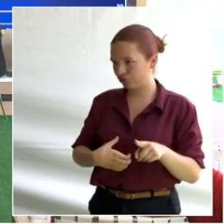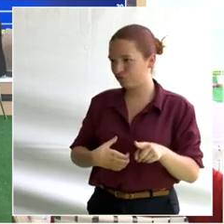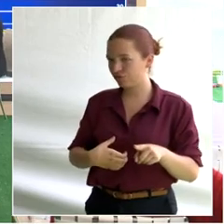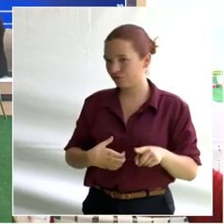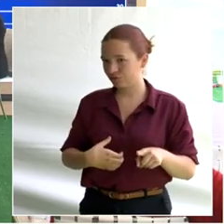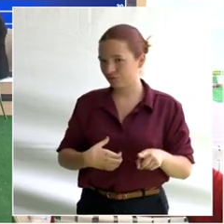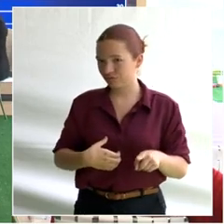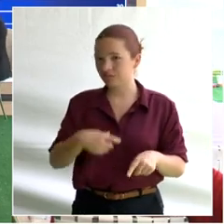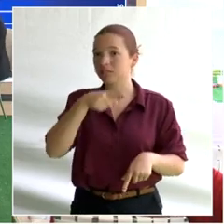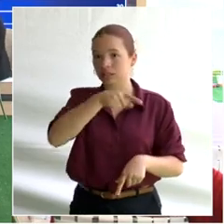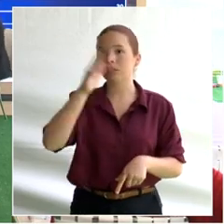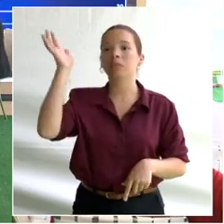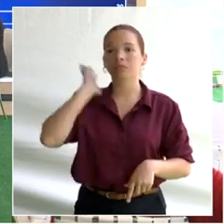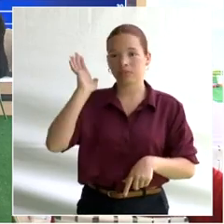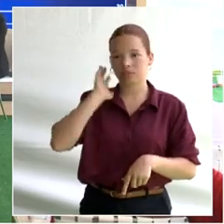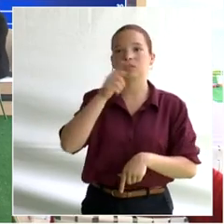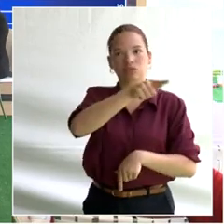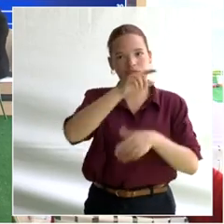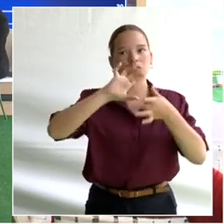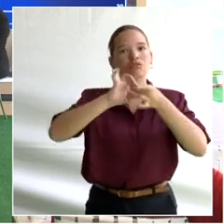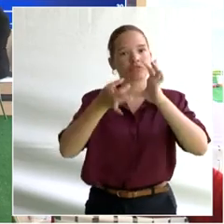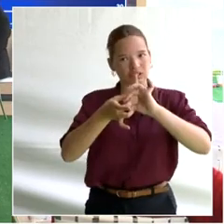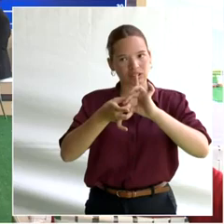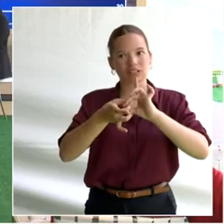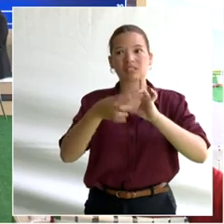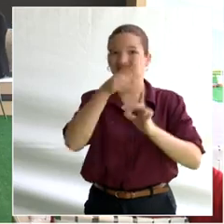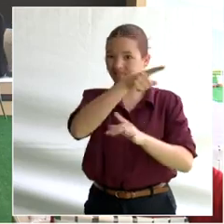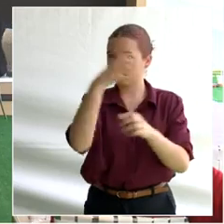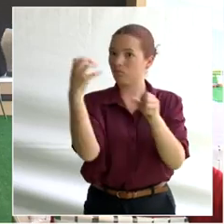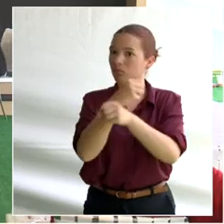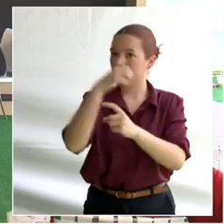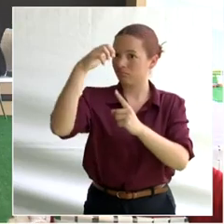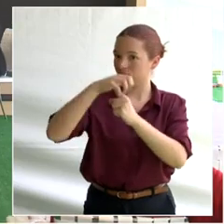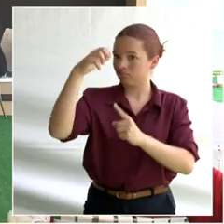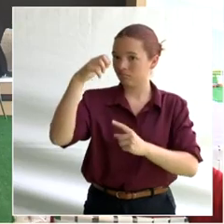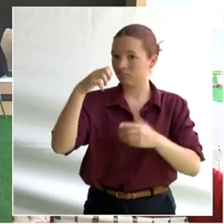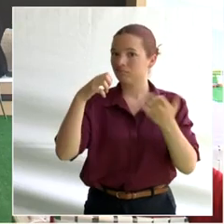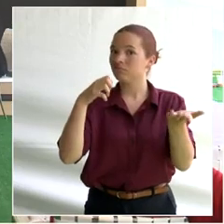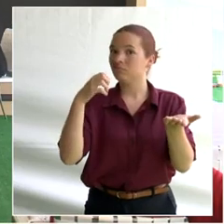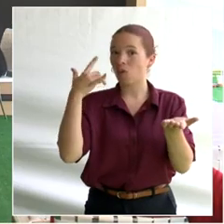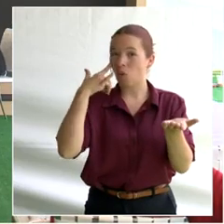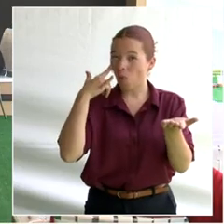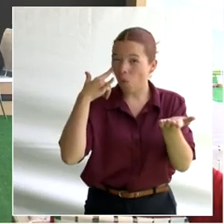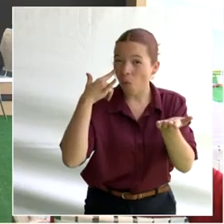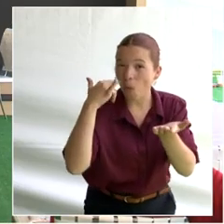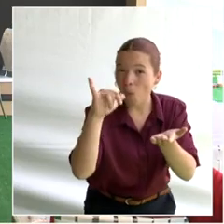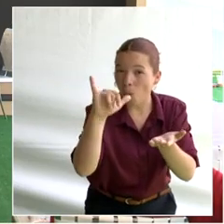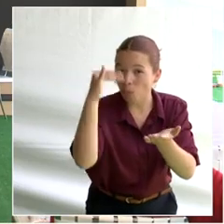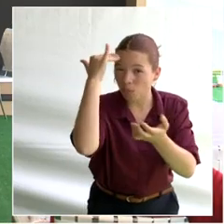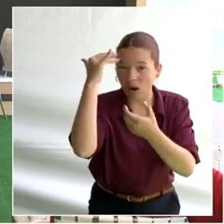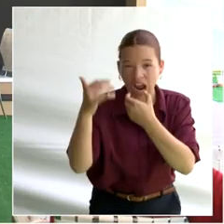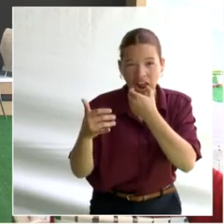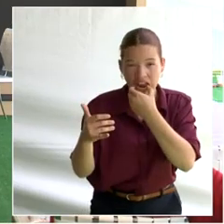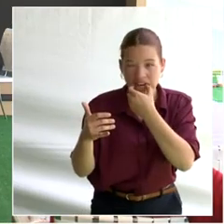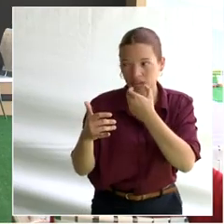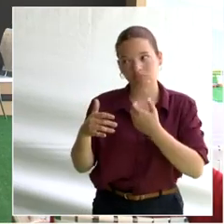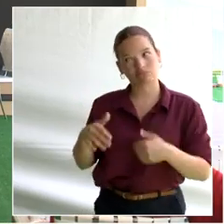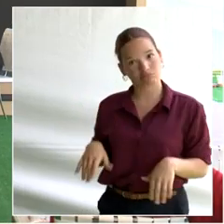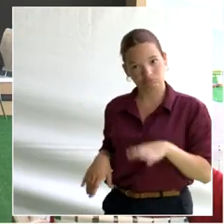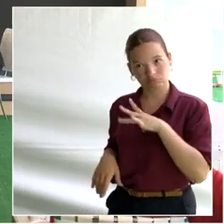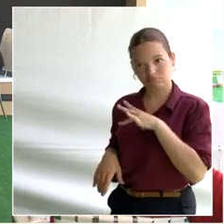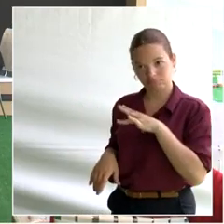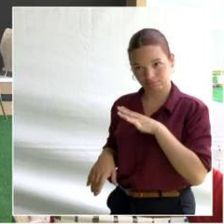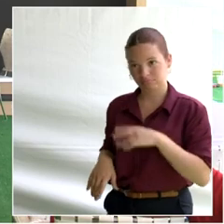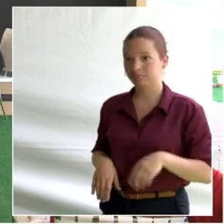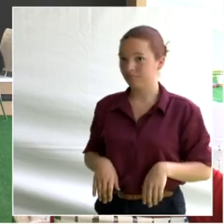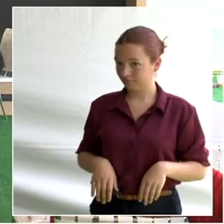Belinda Bencic from Switzerland. There you go, guys. All right. So that's chip number 8,